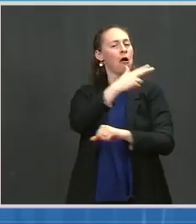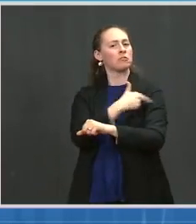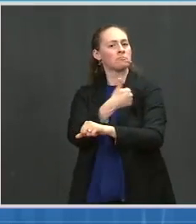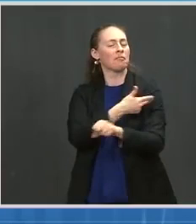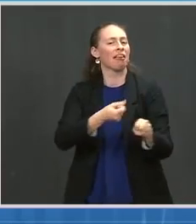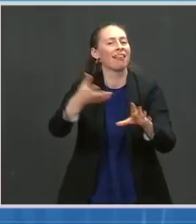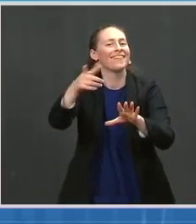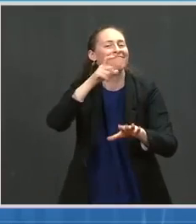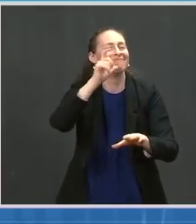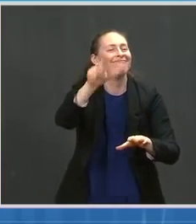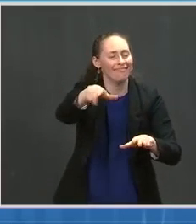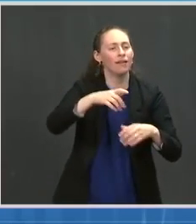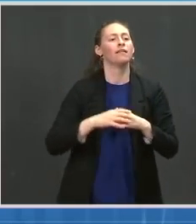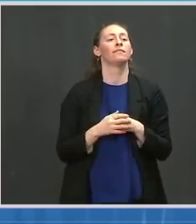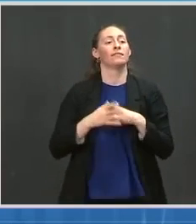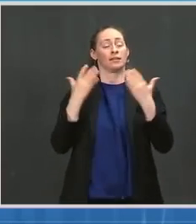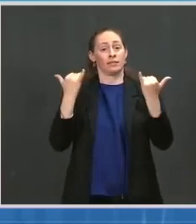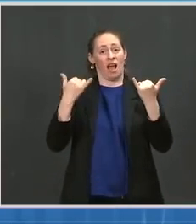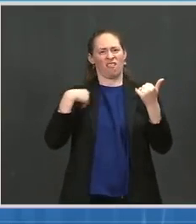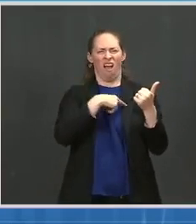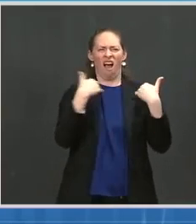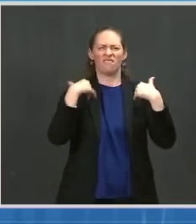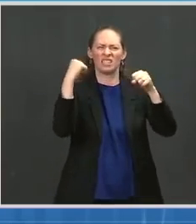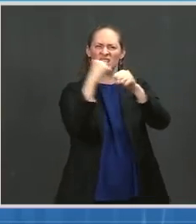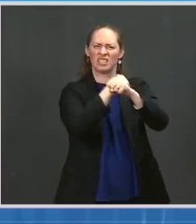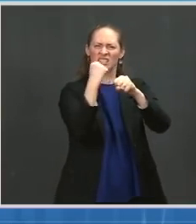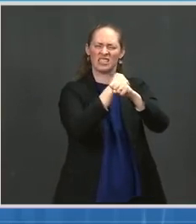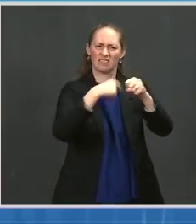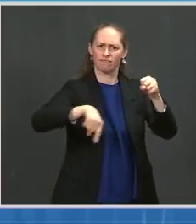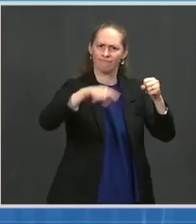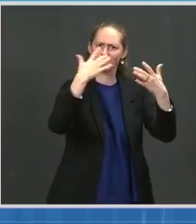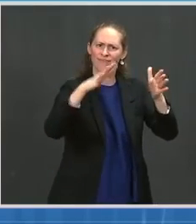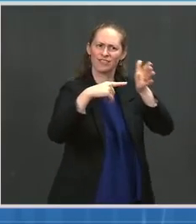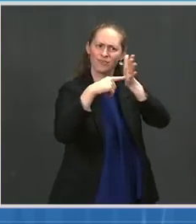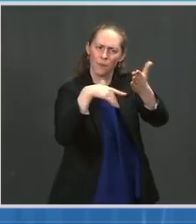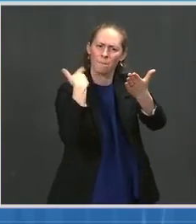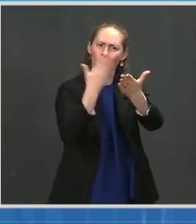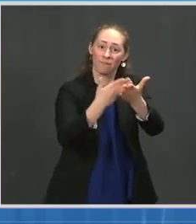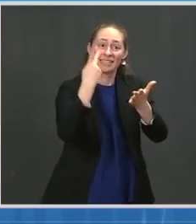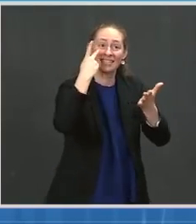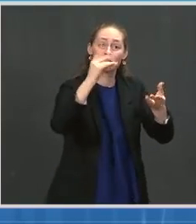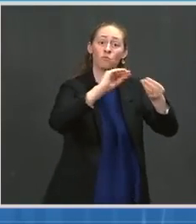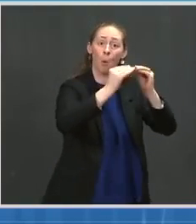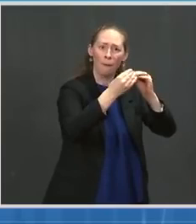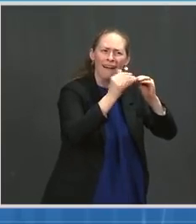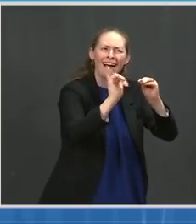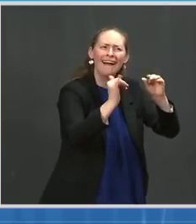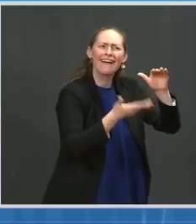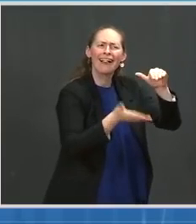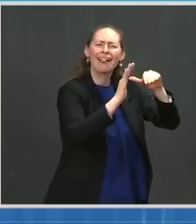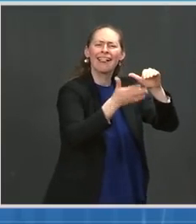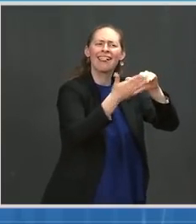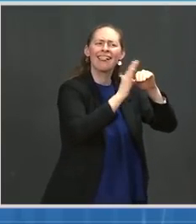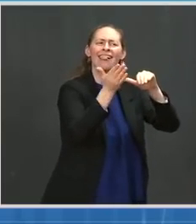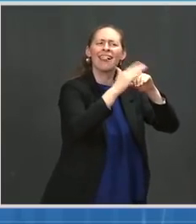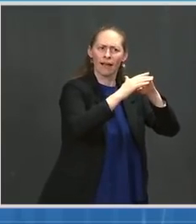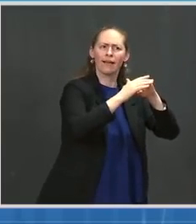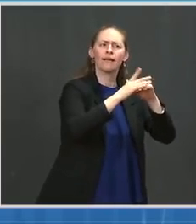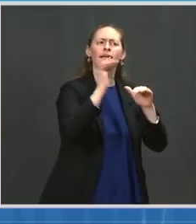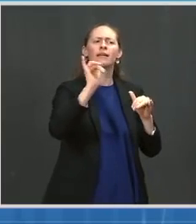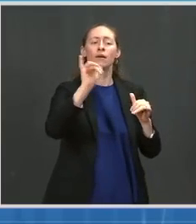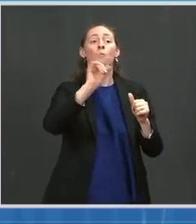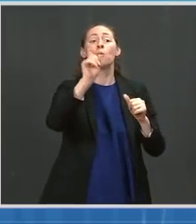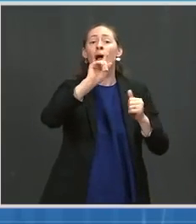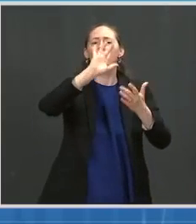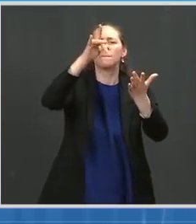national statistics, we should recognize that these trends are magnified in some regions of the country, like in the upper Midwest. CDC is